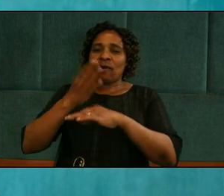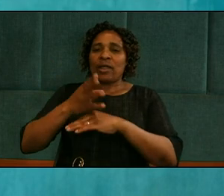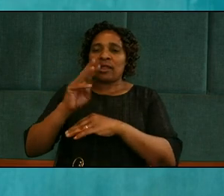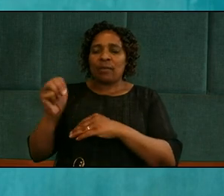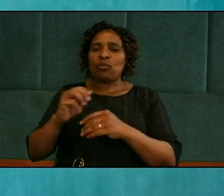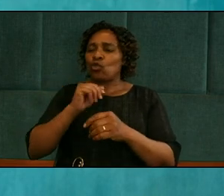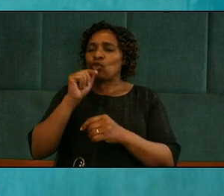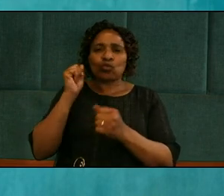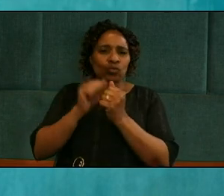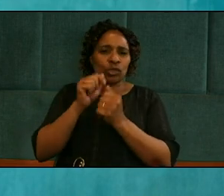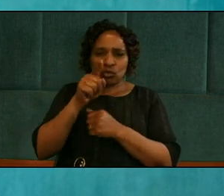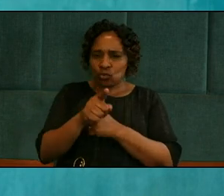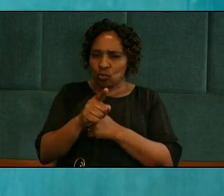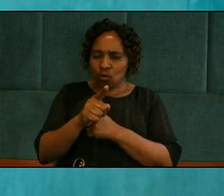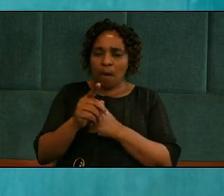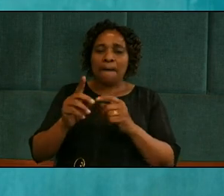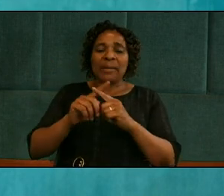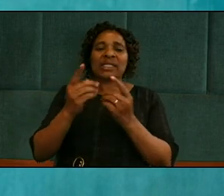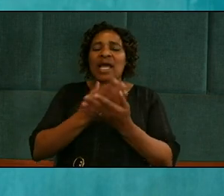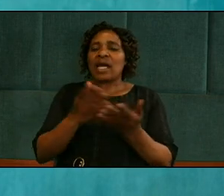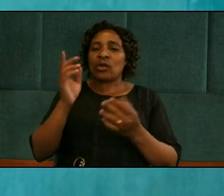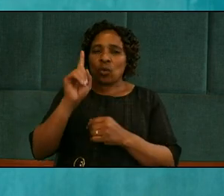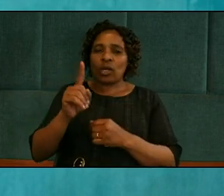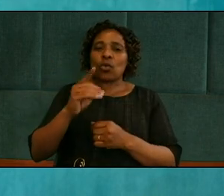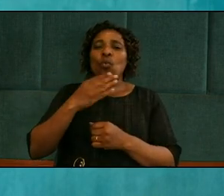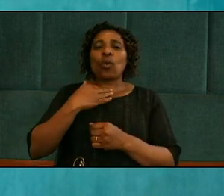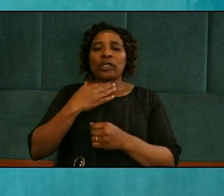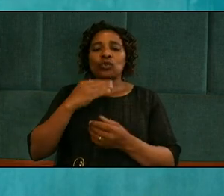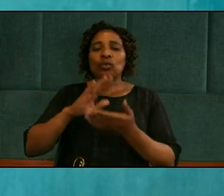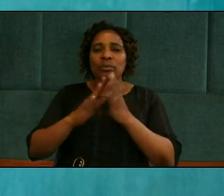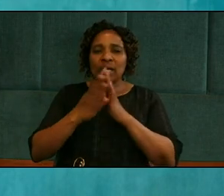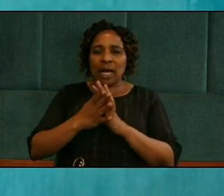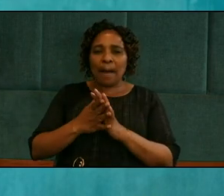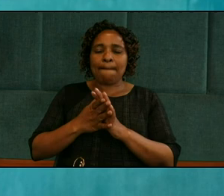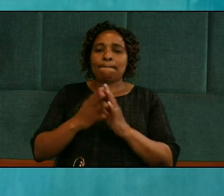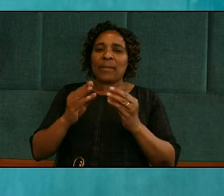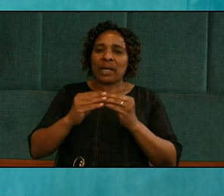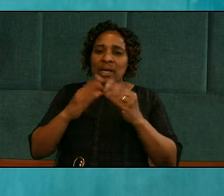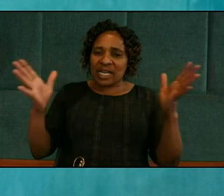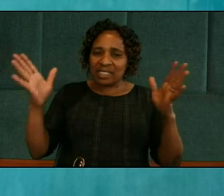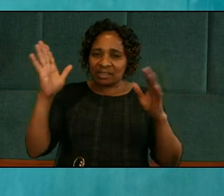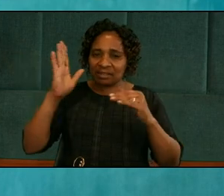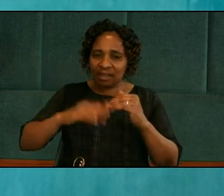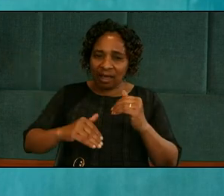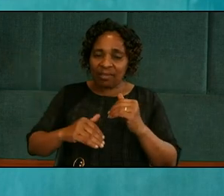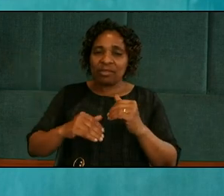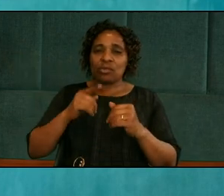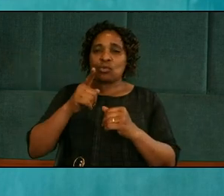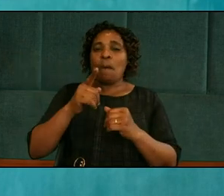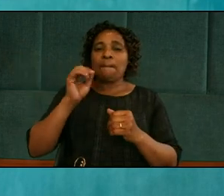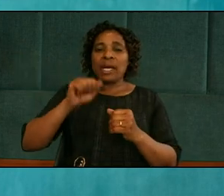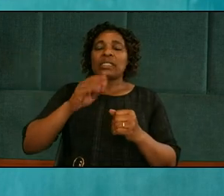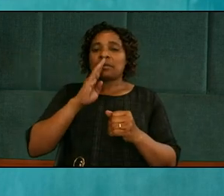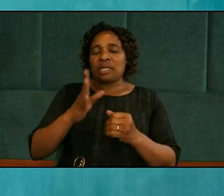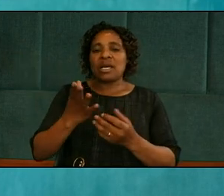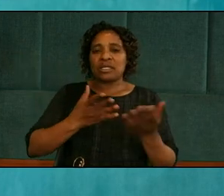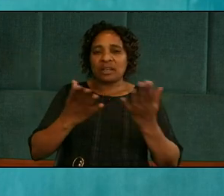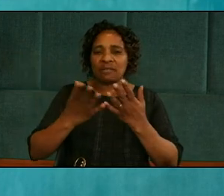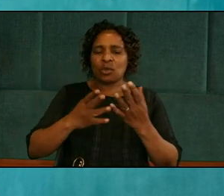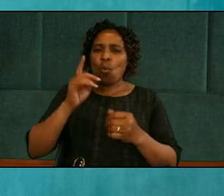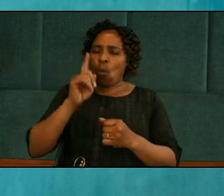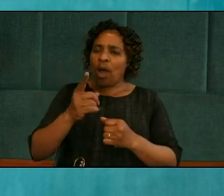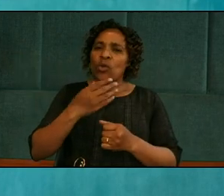you, instead. Whoever wants to become great among you must be your servant, and whoever wants to